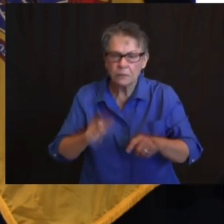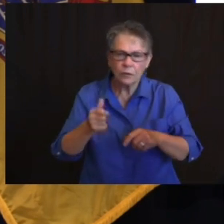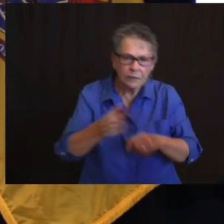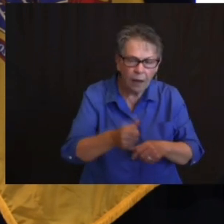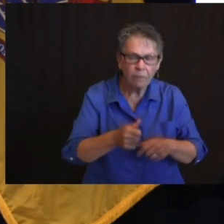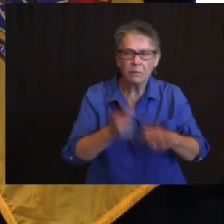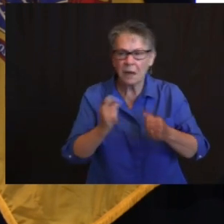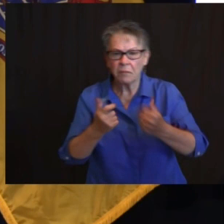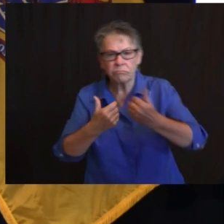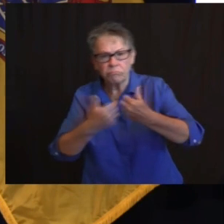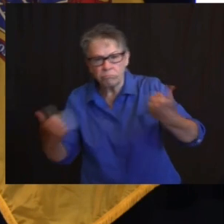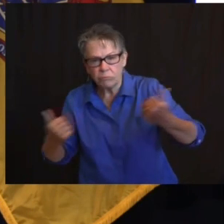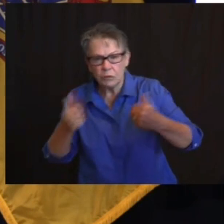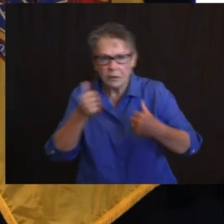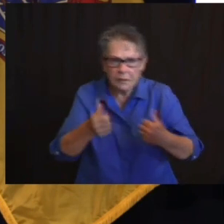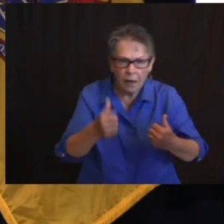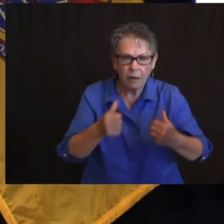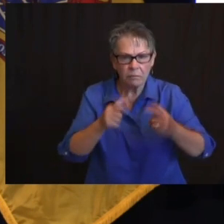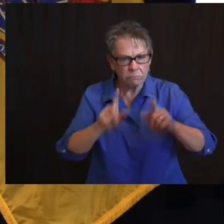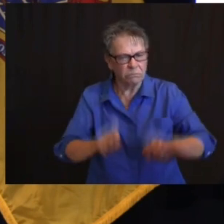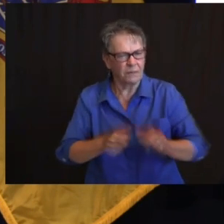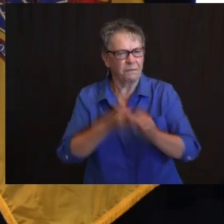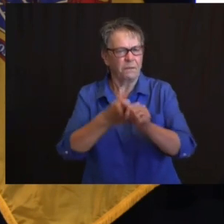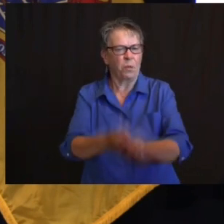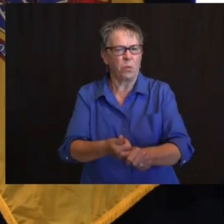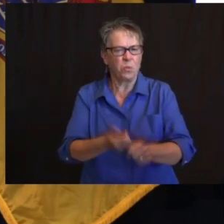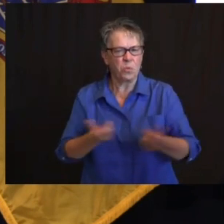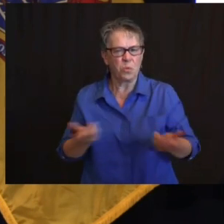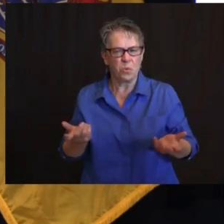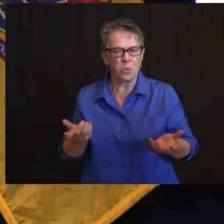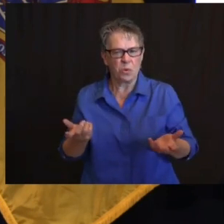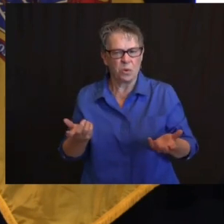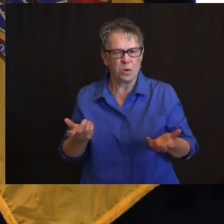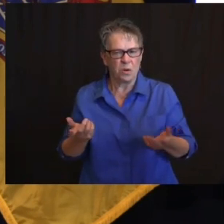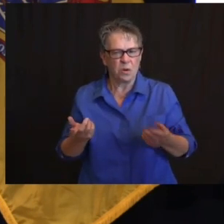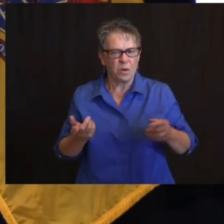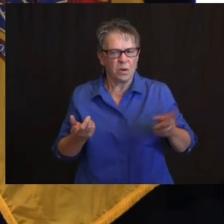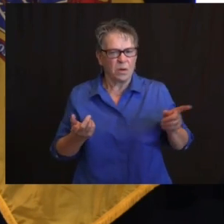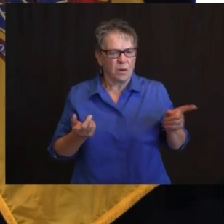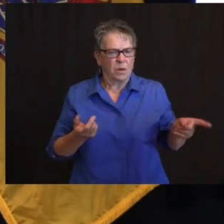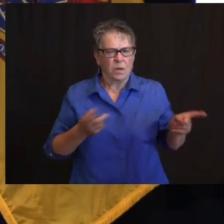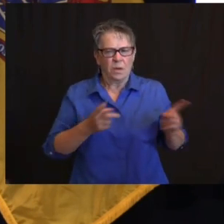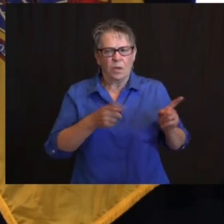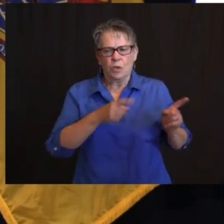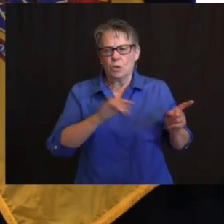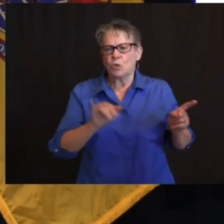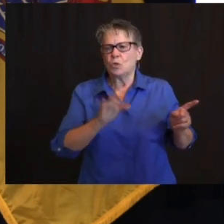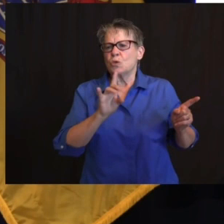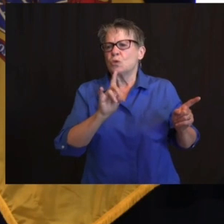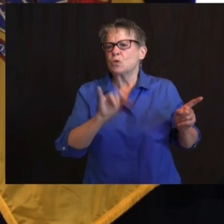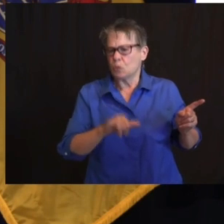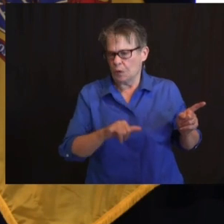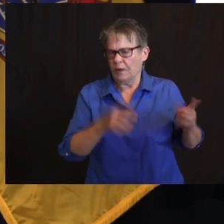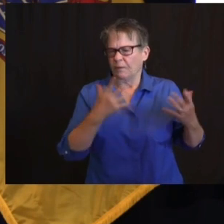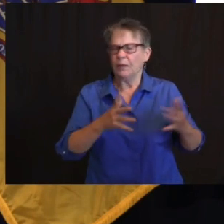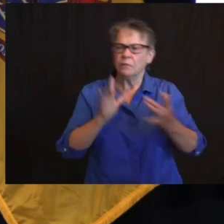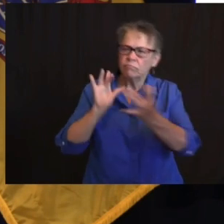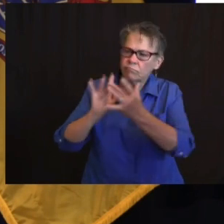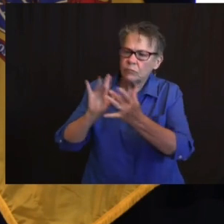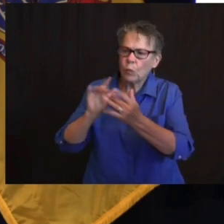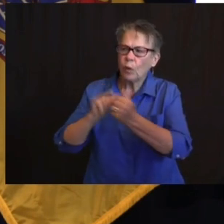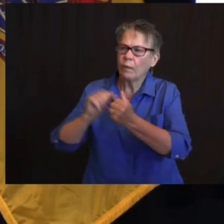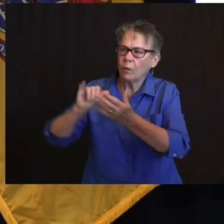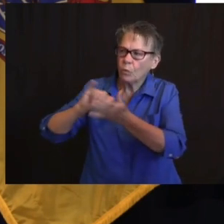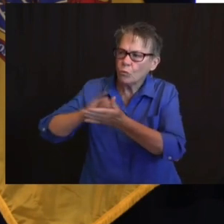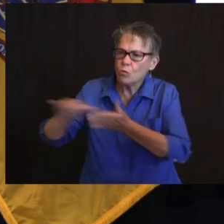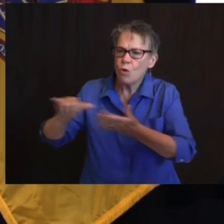been in close contact with the health commissioners in New York and Connecticut, that they're going to aggressively pursue a public